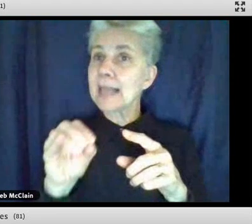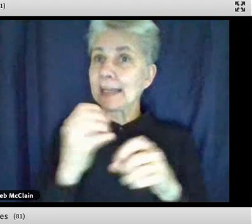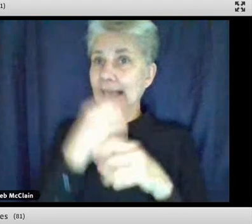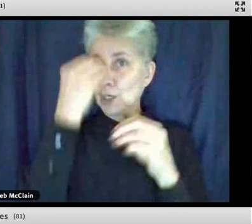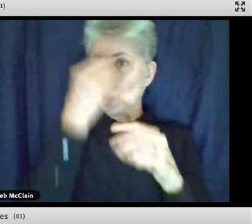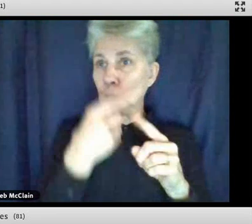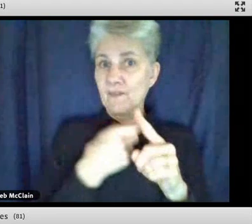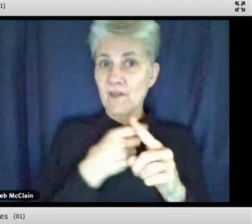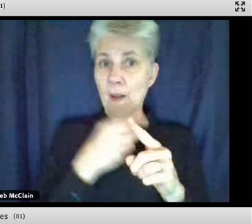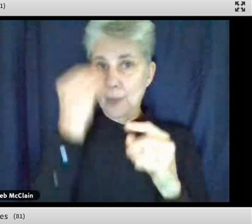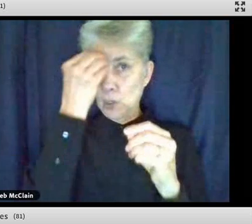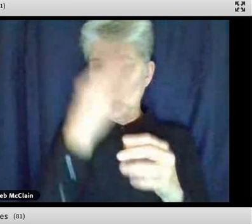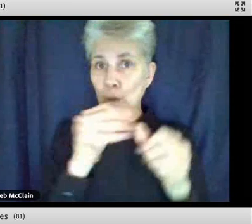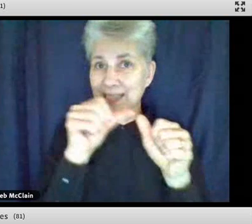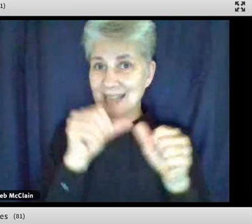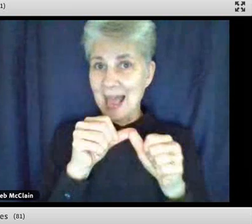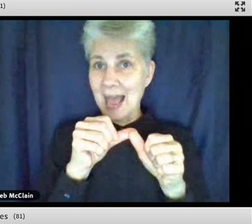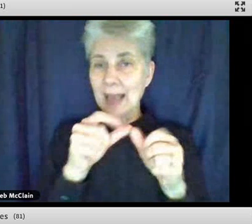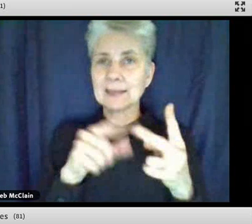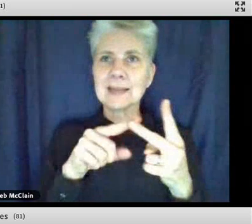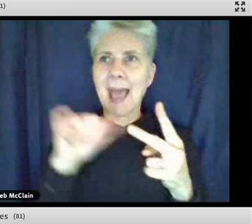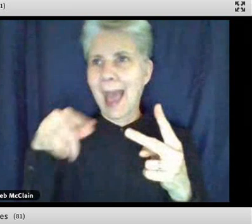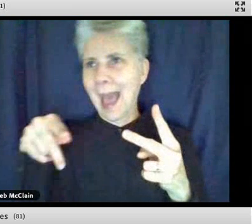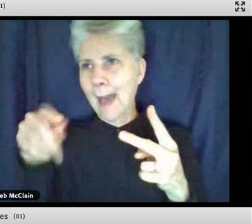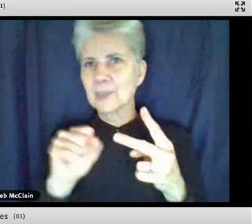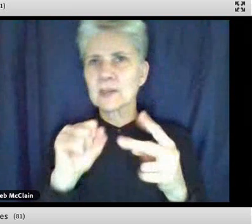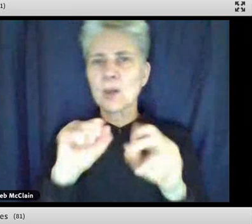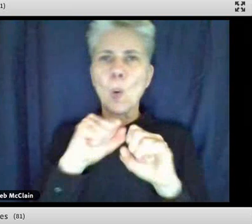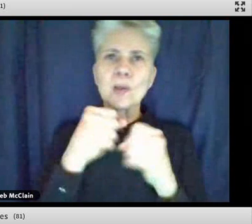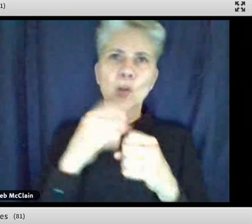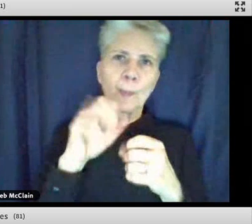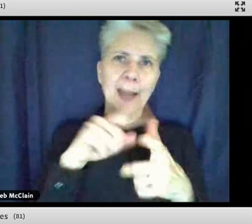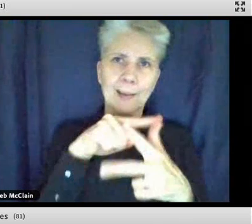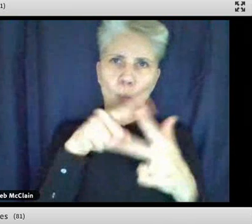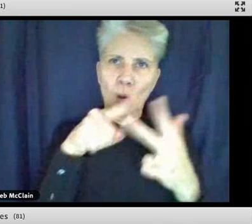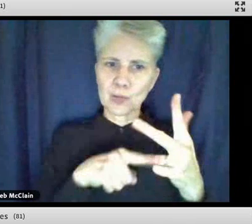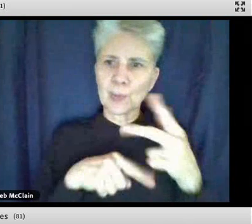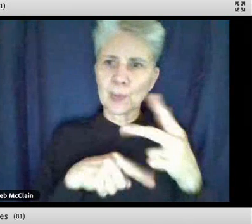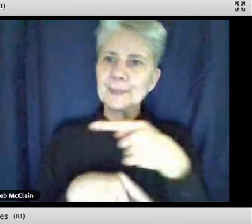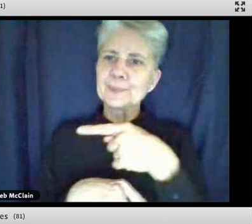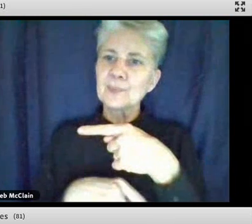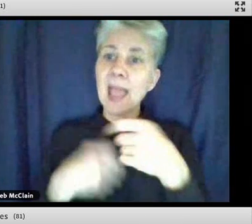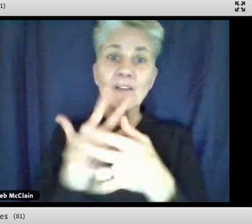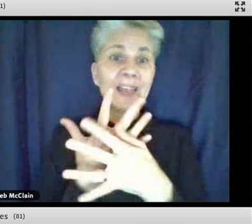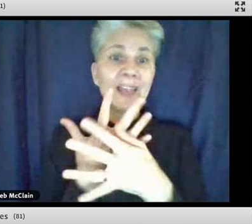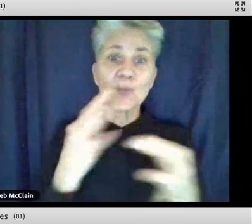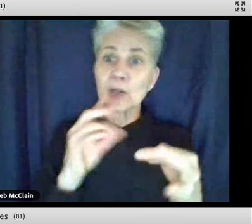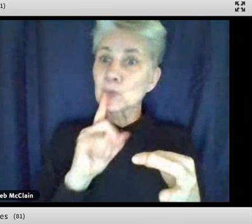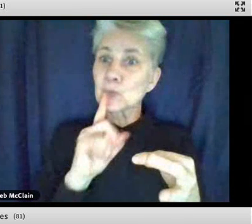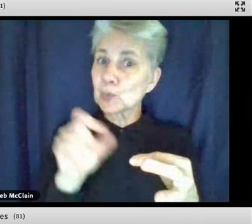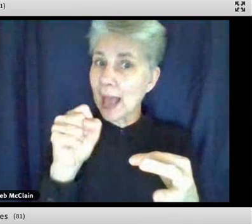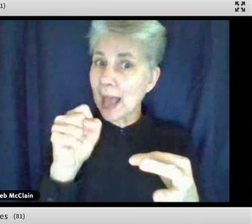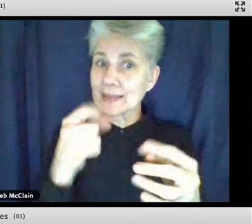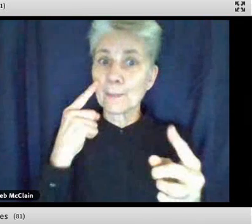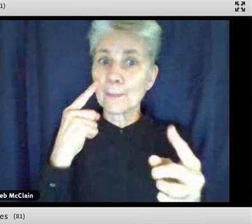news sites, apps, or social media. And yes, everything's free. That's fantastic point,